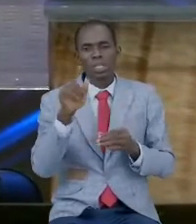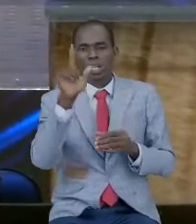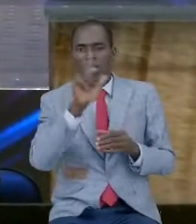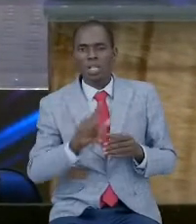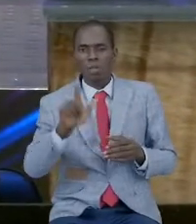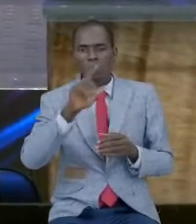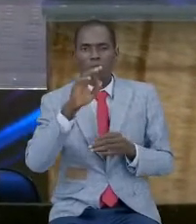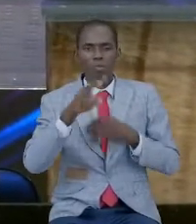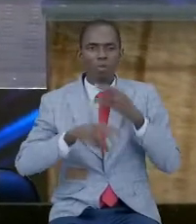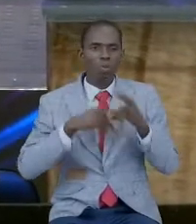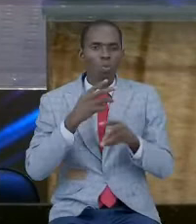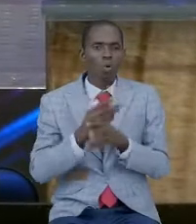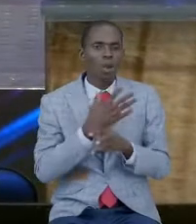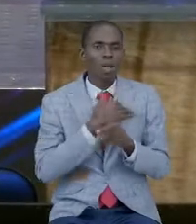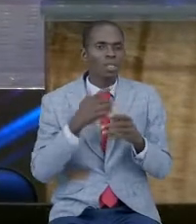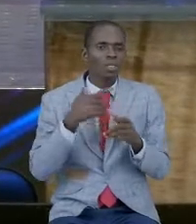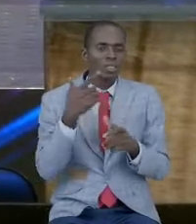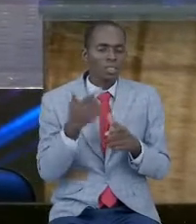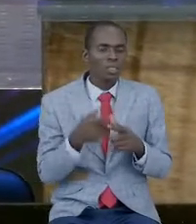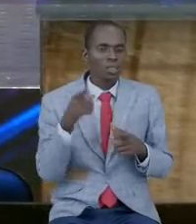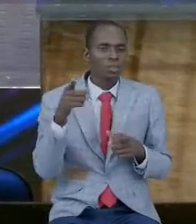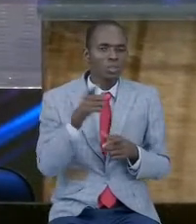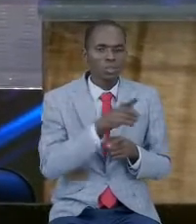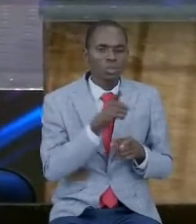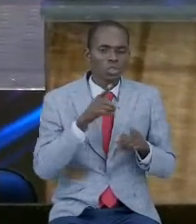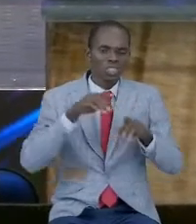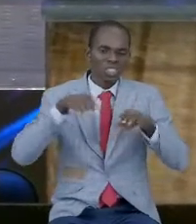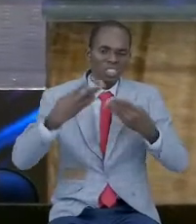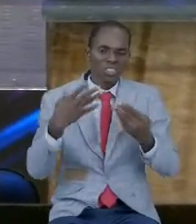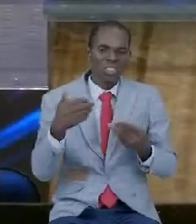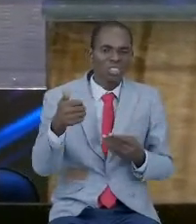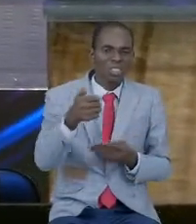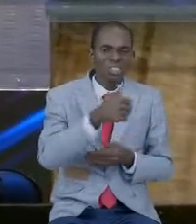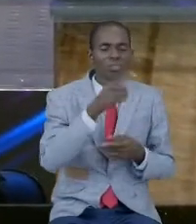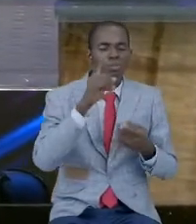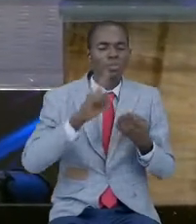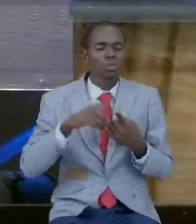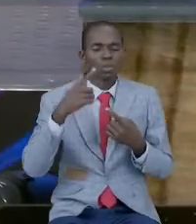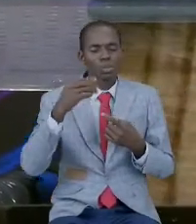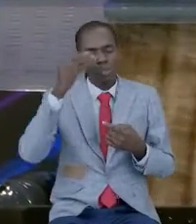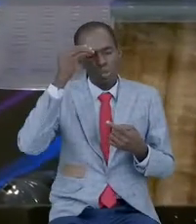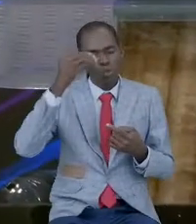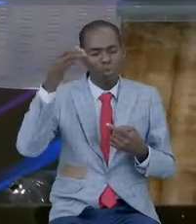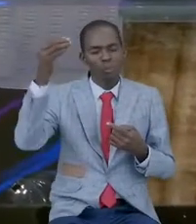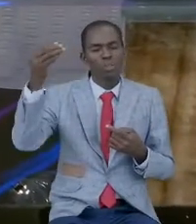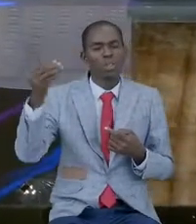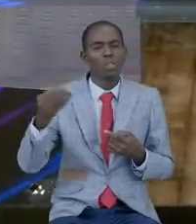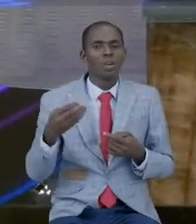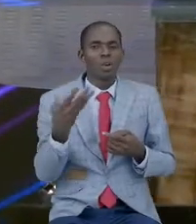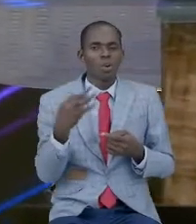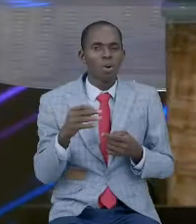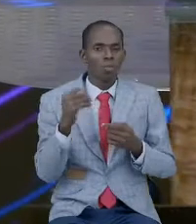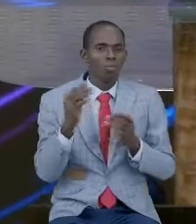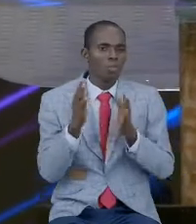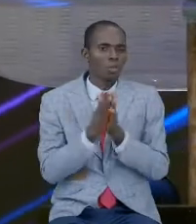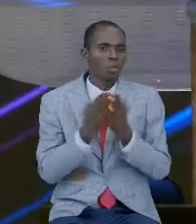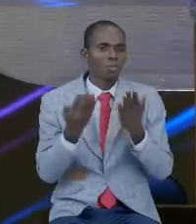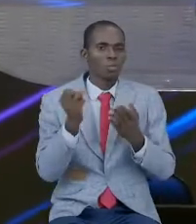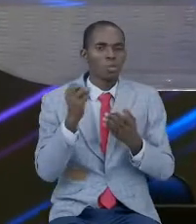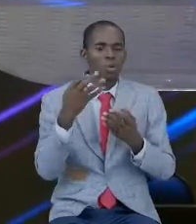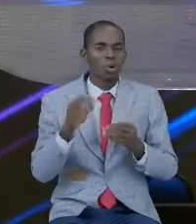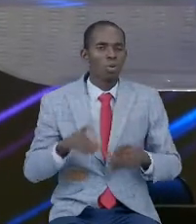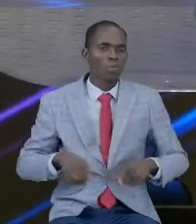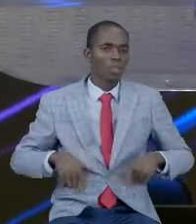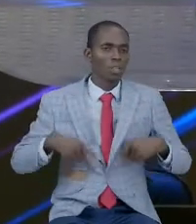sink yourself into the opinions and ideologies of the authors of the books of the world